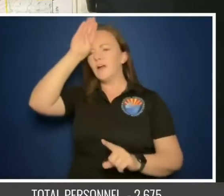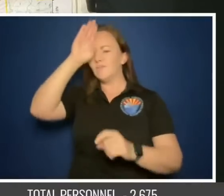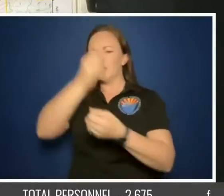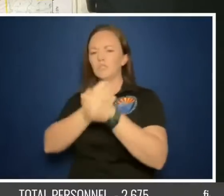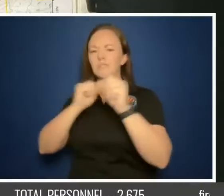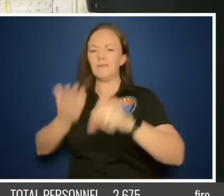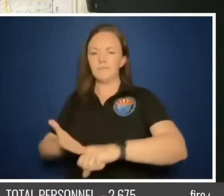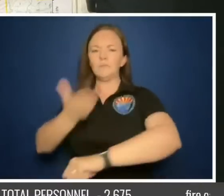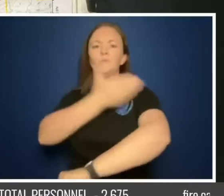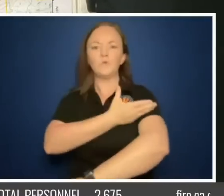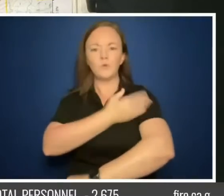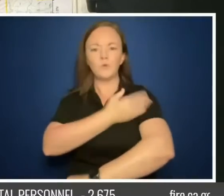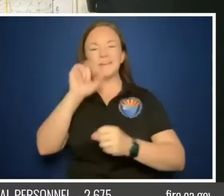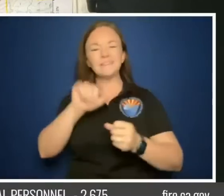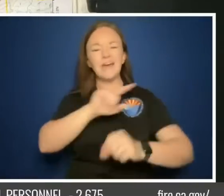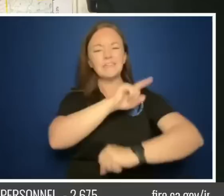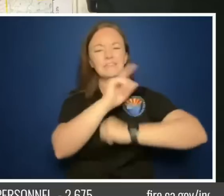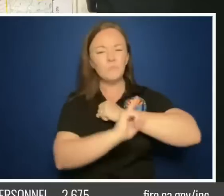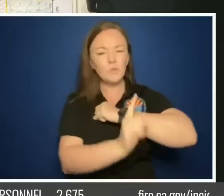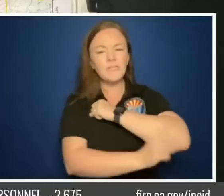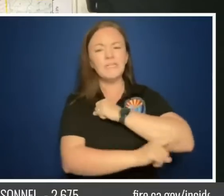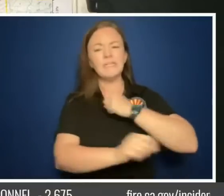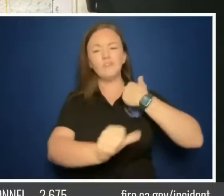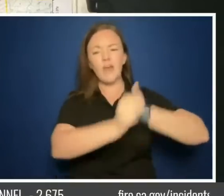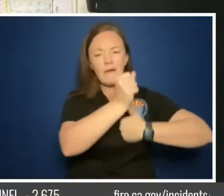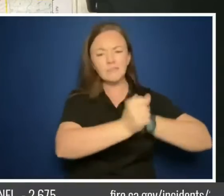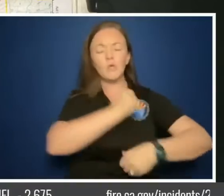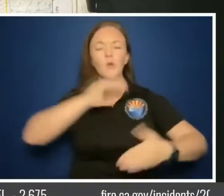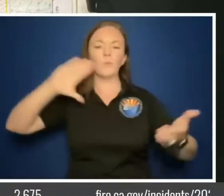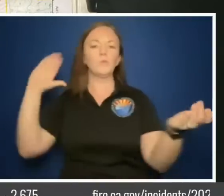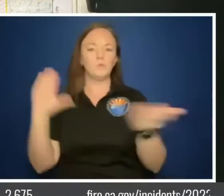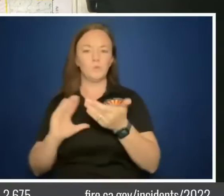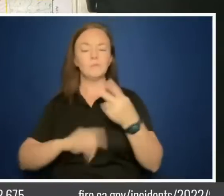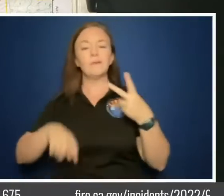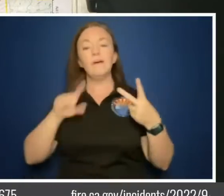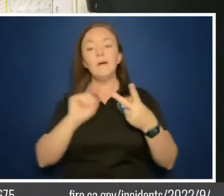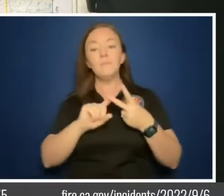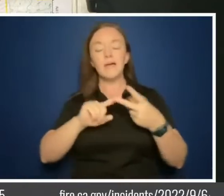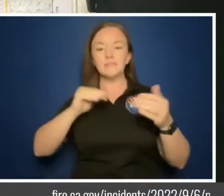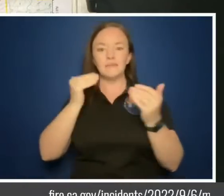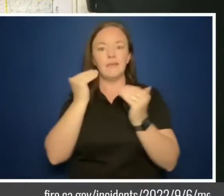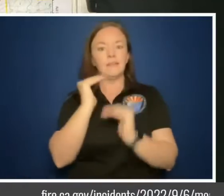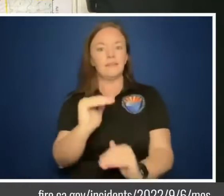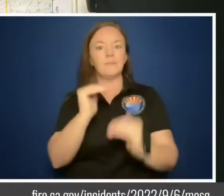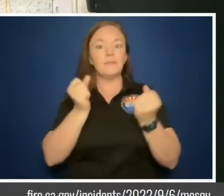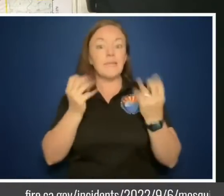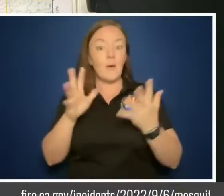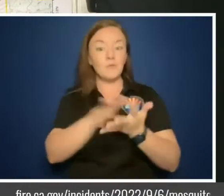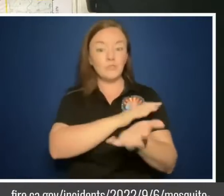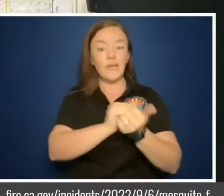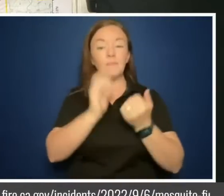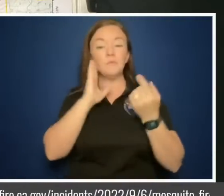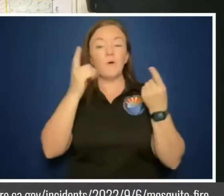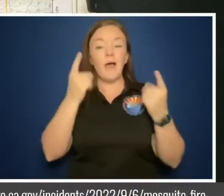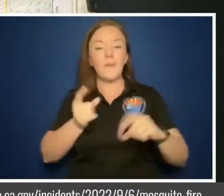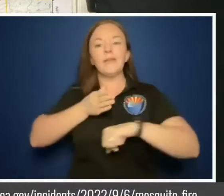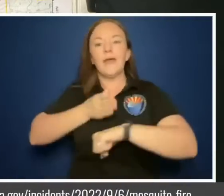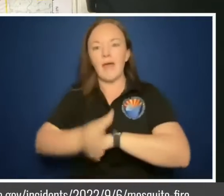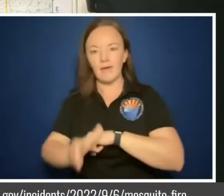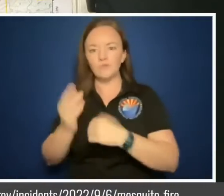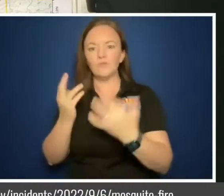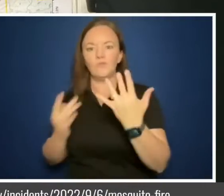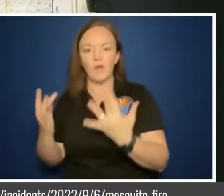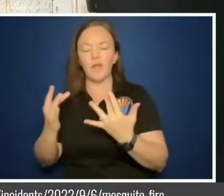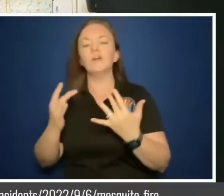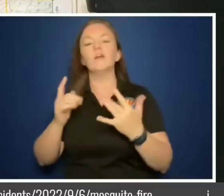for example. It does also limit the extent of damage post-fire, allowing us to bring service back to our customers in a more